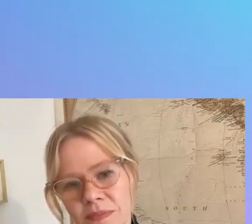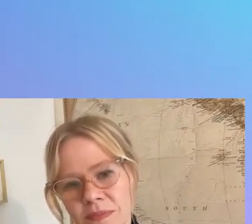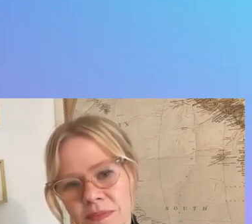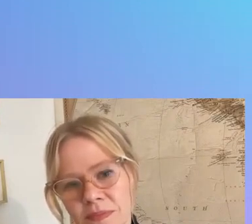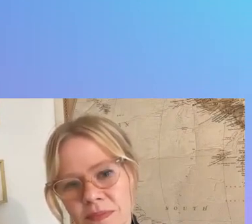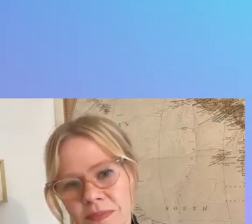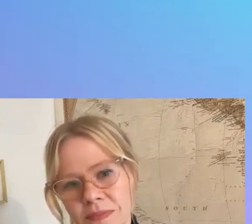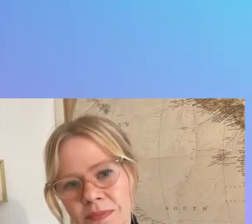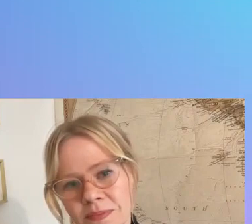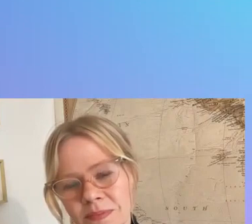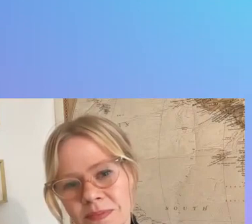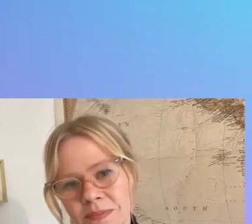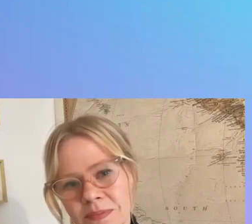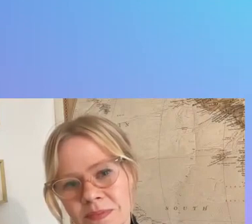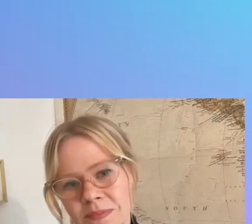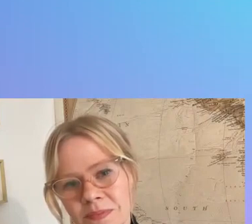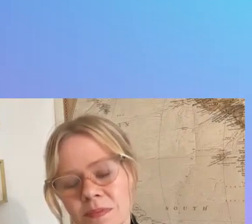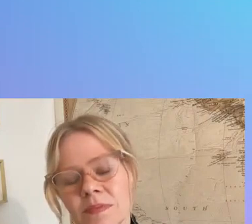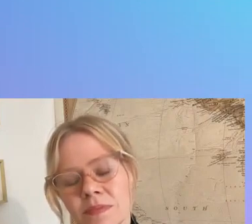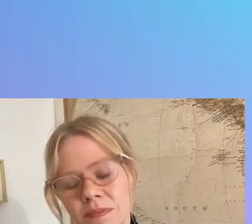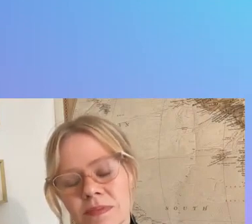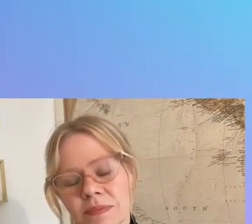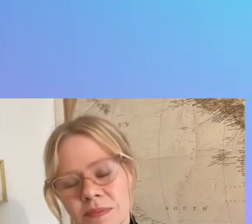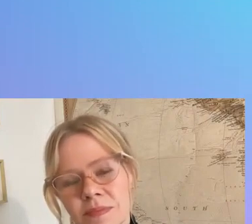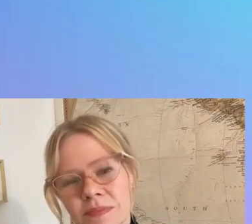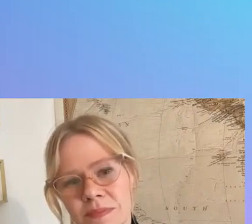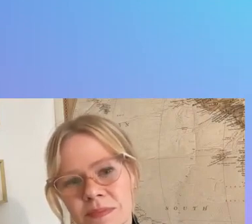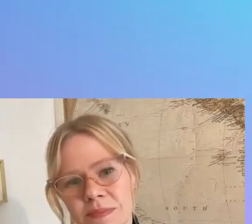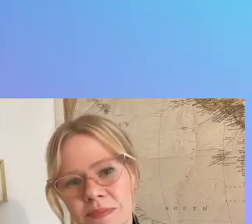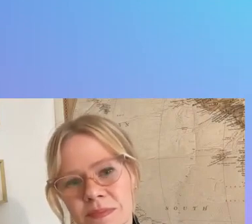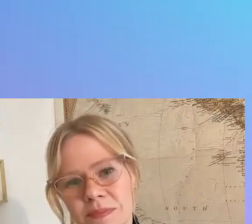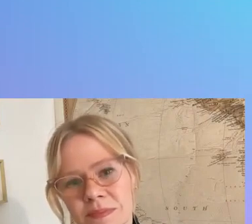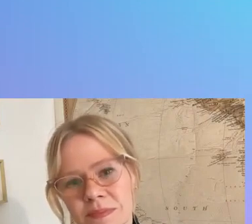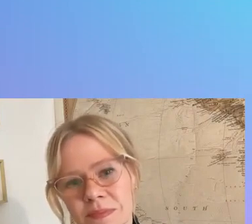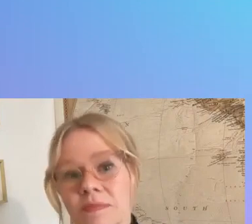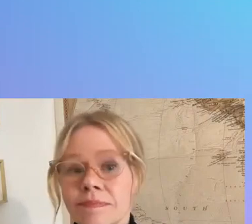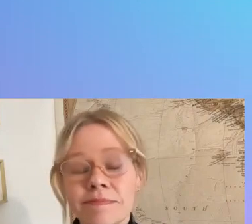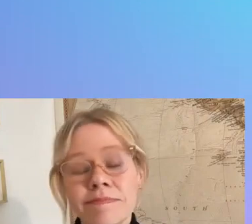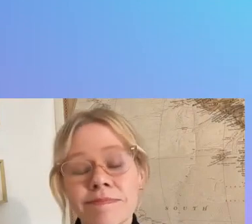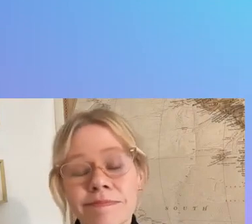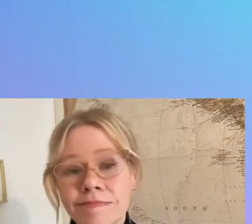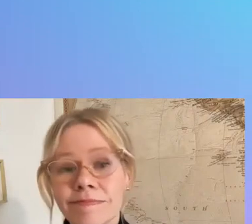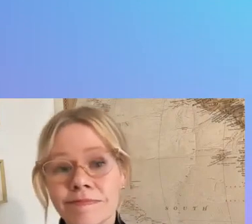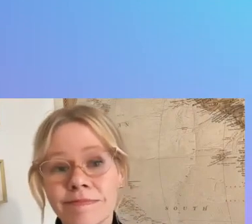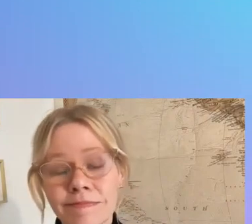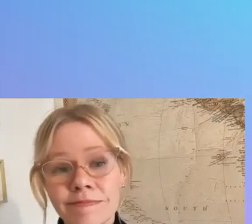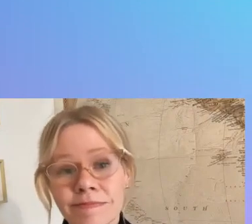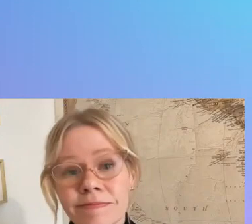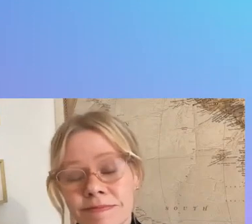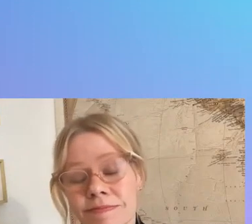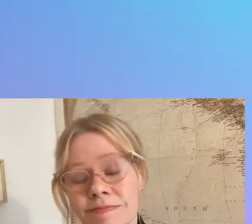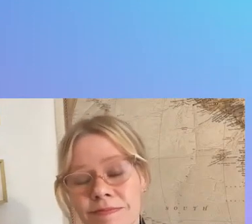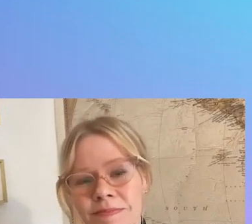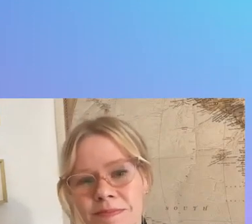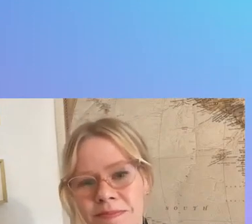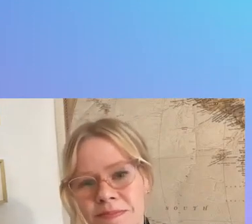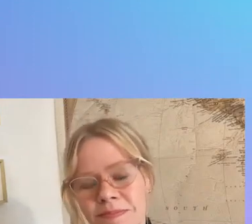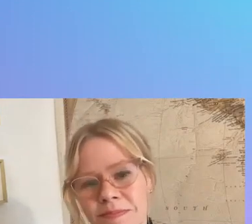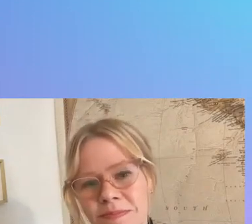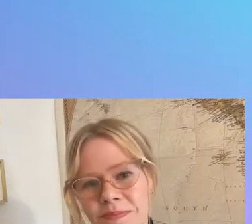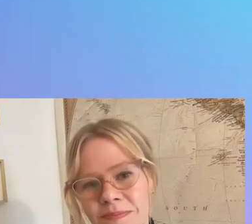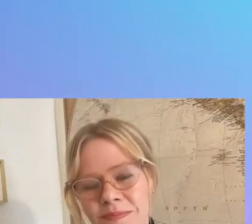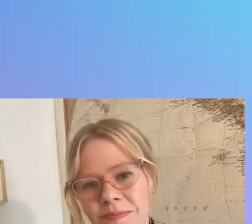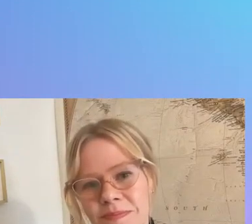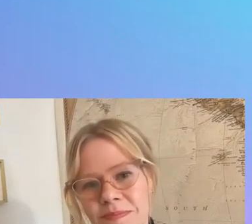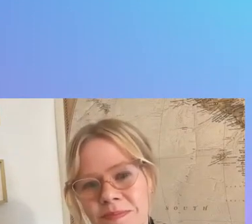Do those students? Would you having those students be able to take home those resources for studying as well? Um, and